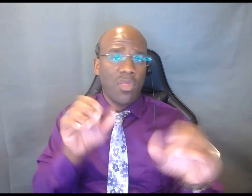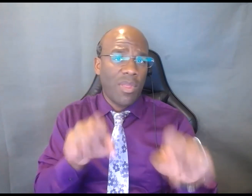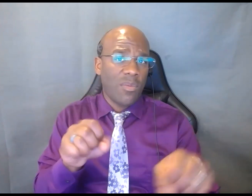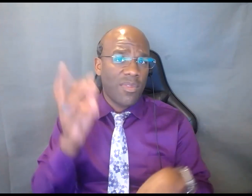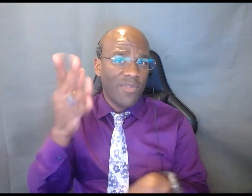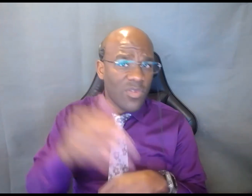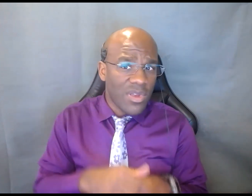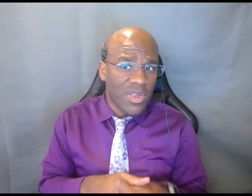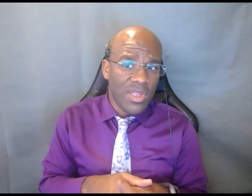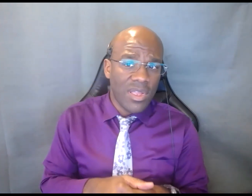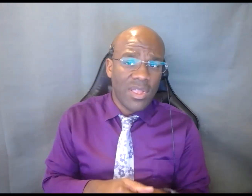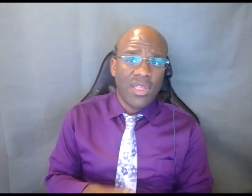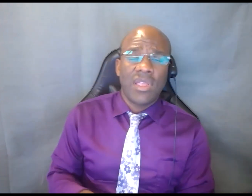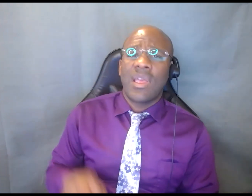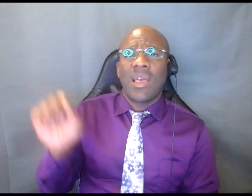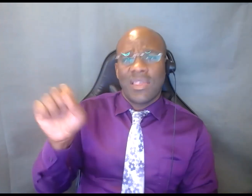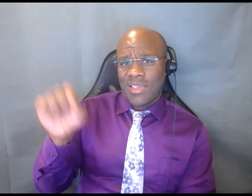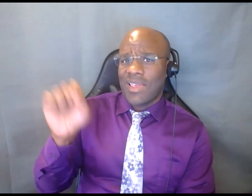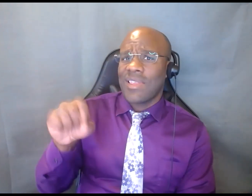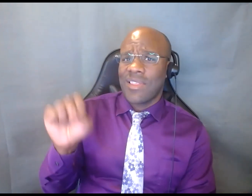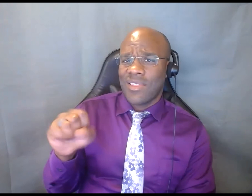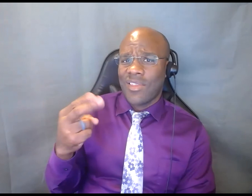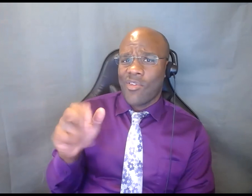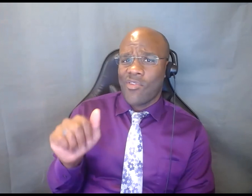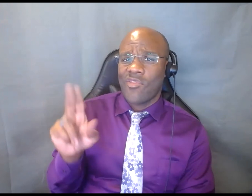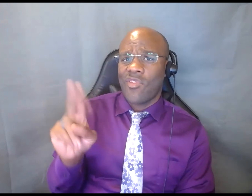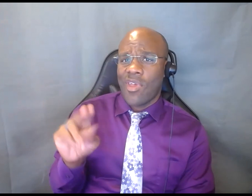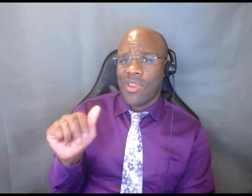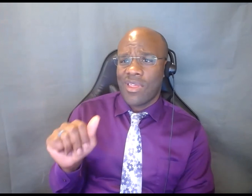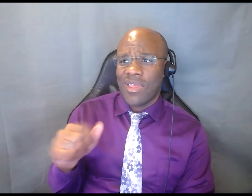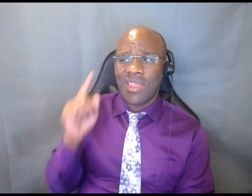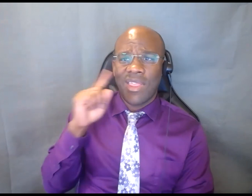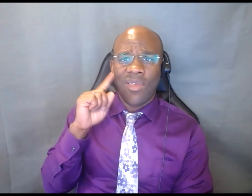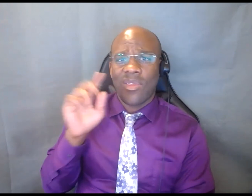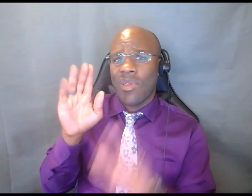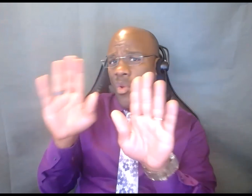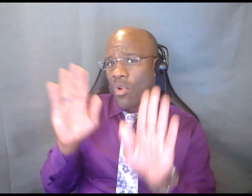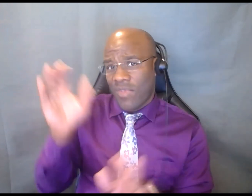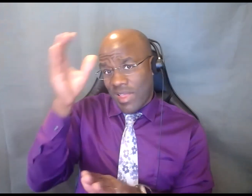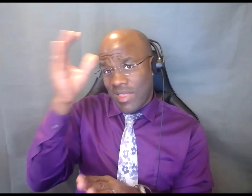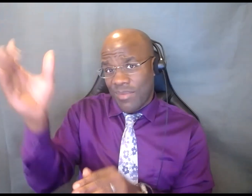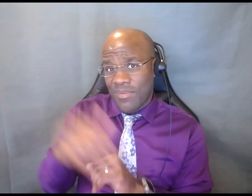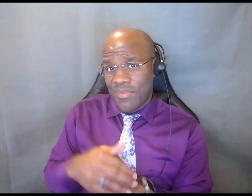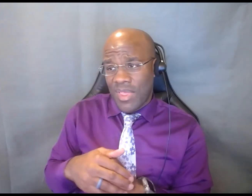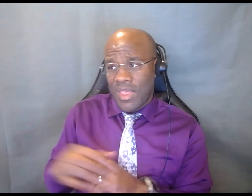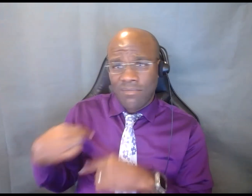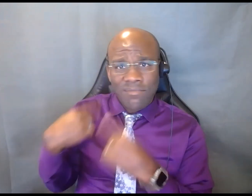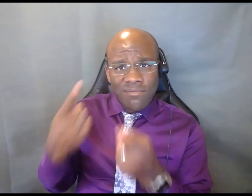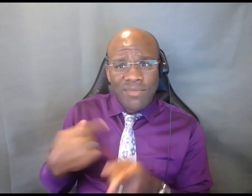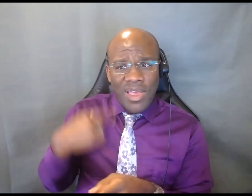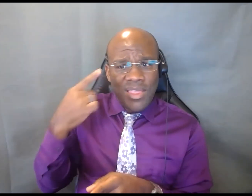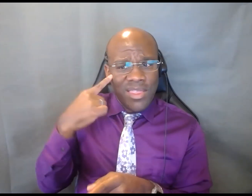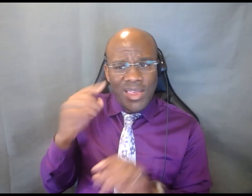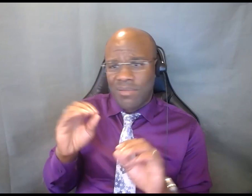Yes, Shauna, I think that sounds like an amazing concept. Not to my knowledge. I'm actually really